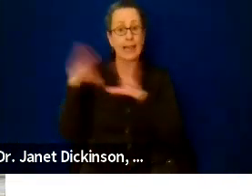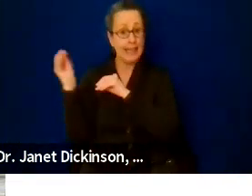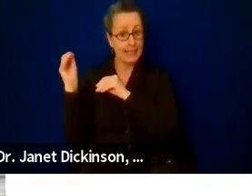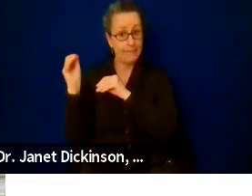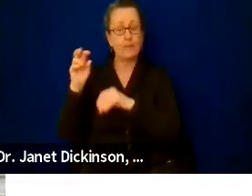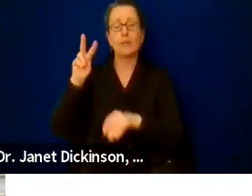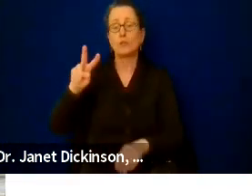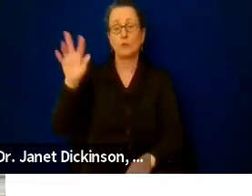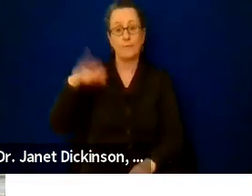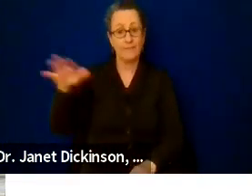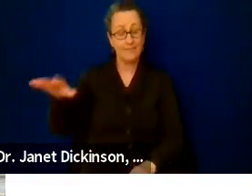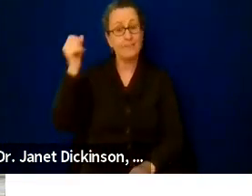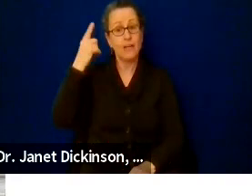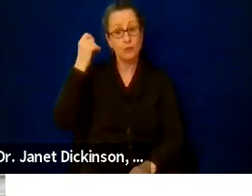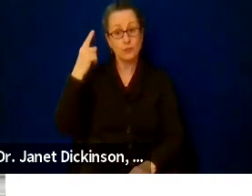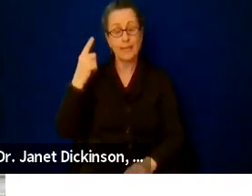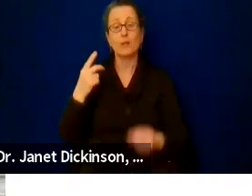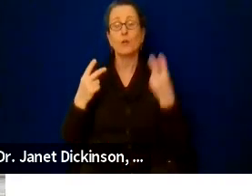2 full-day classes.